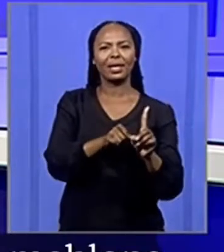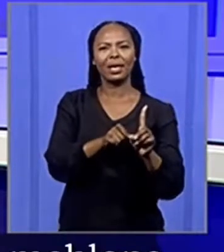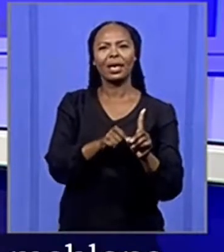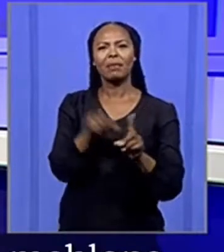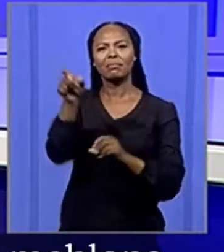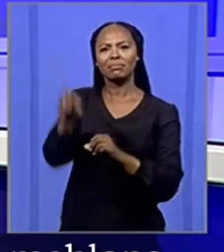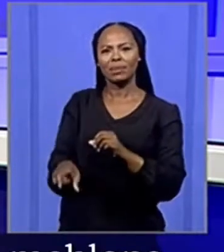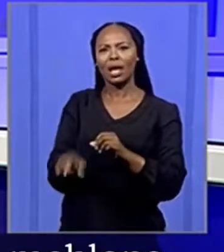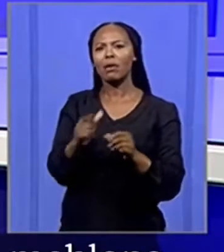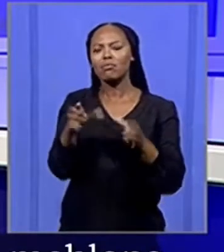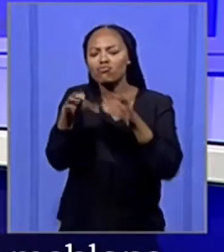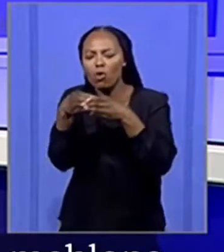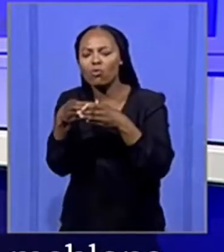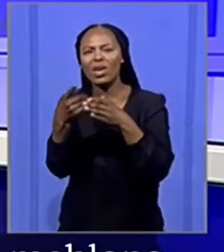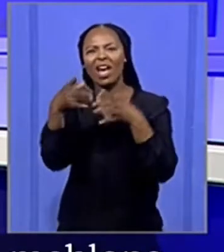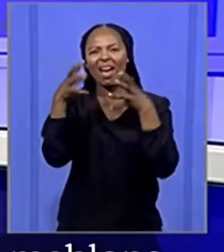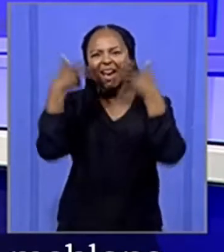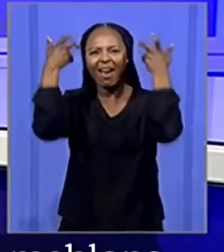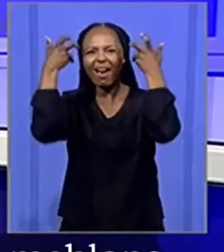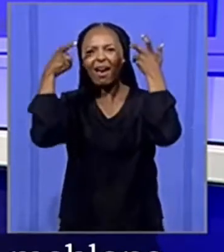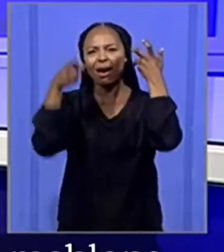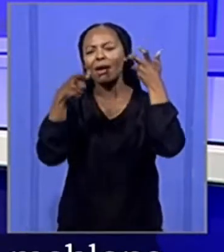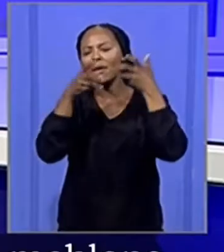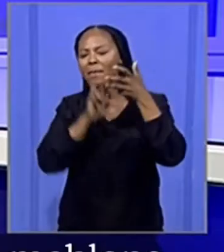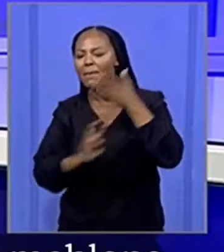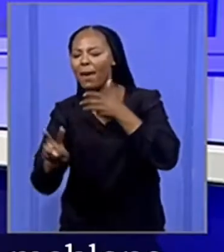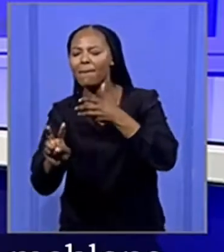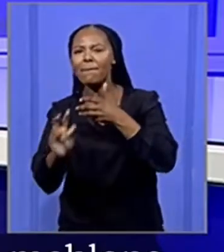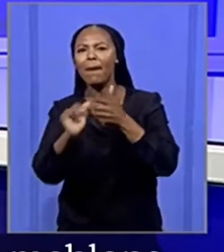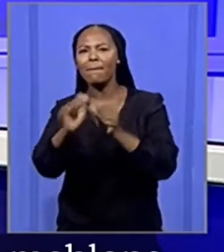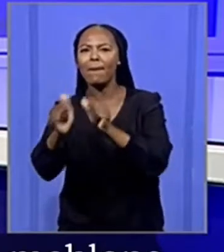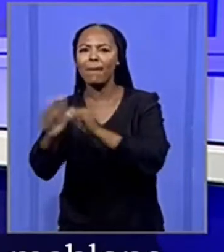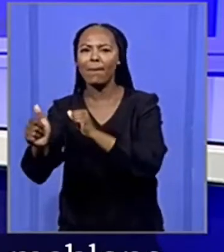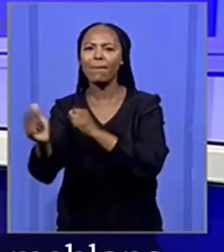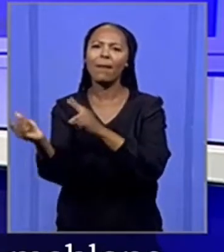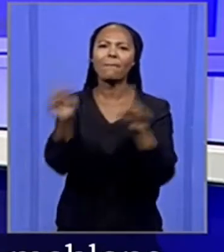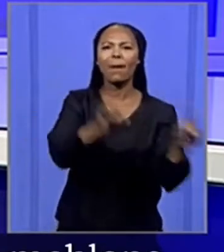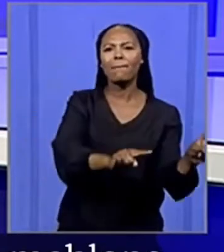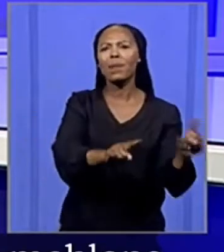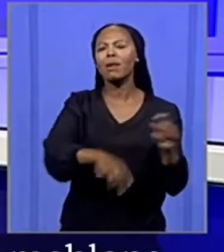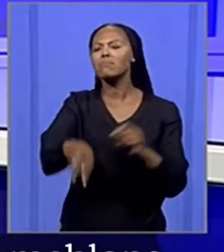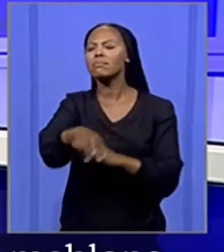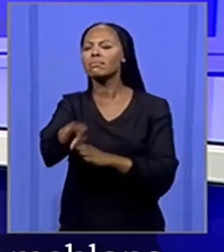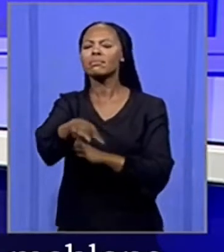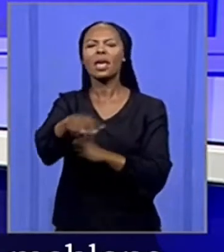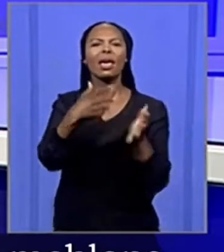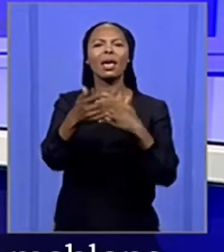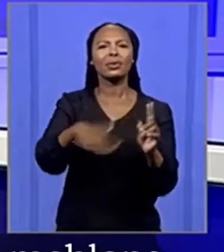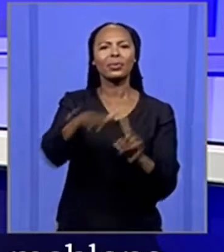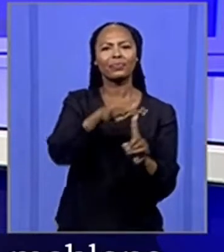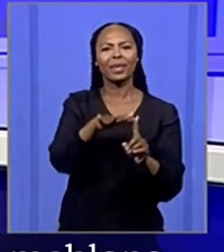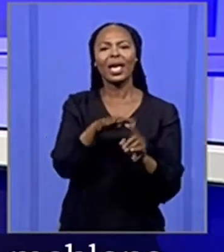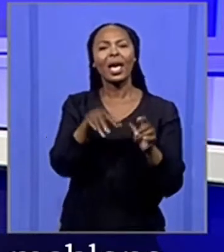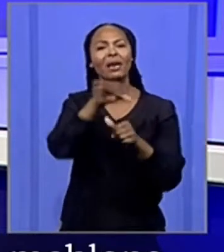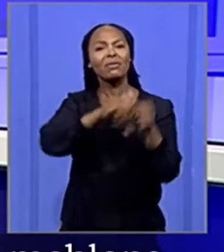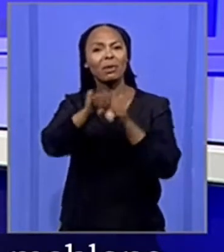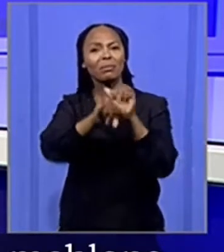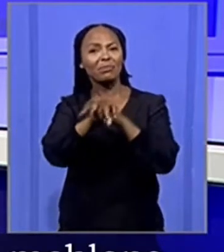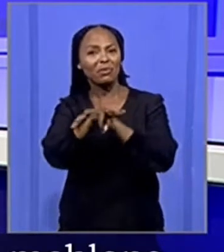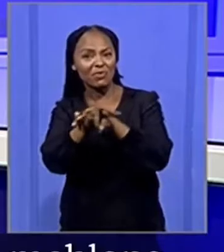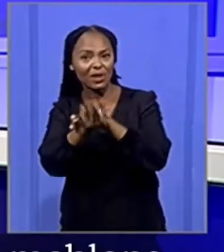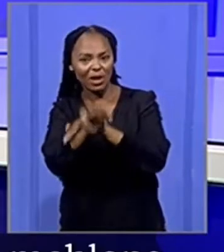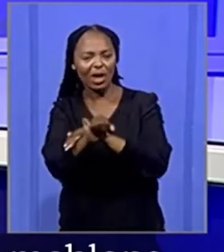tšhabe lešokeng la diphoofolo la kgauswi gomme tša ebela le mebila. Kgatišo ya gagwe ile ya fihla